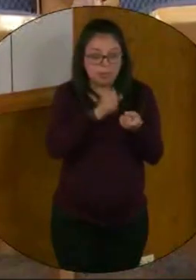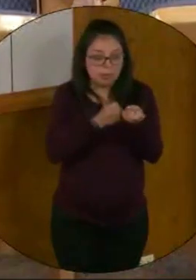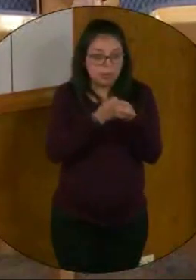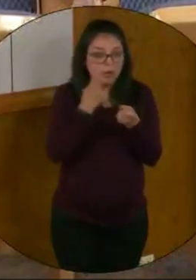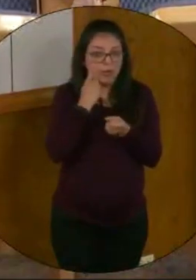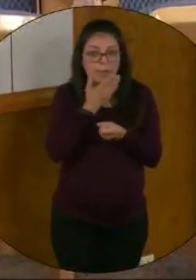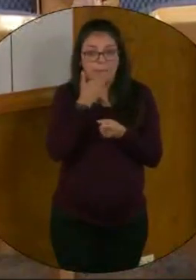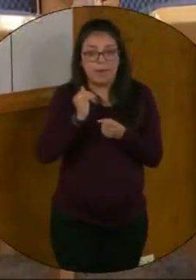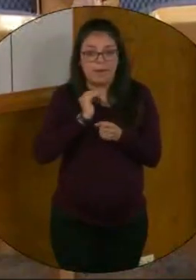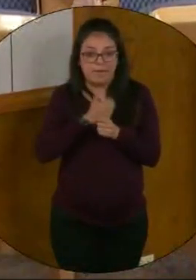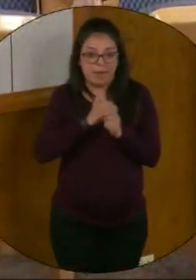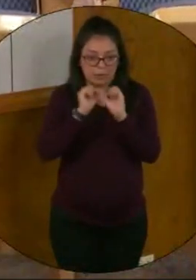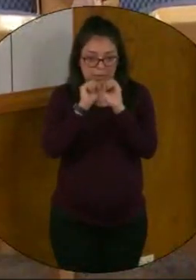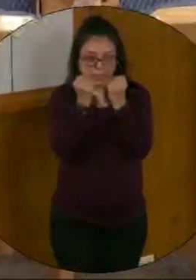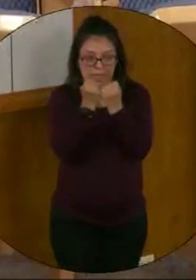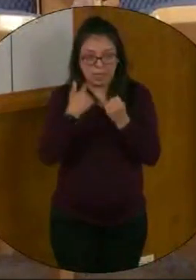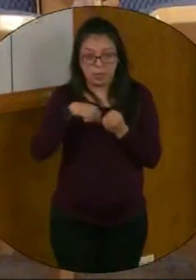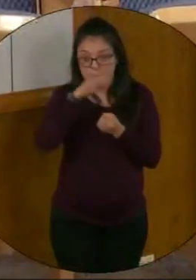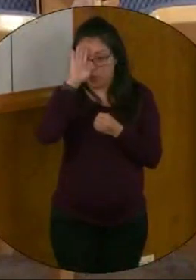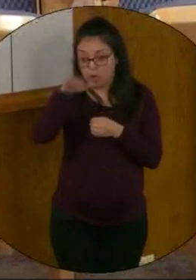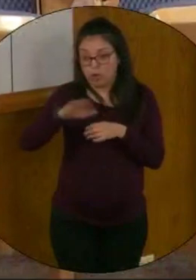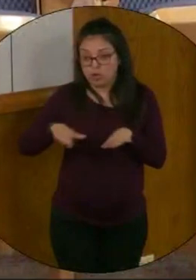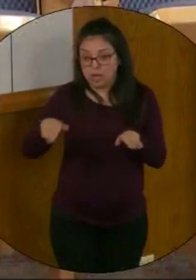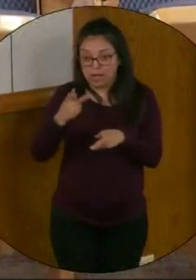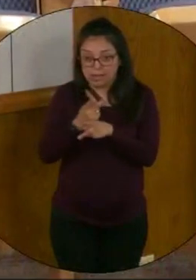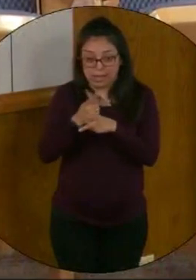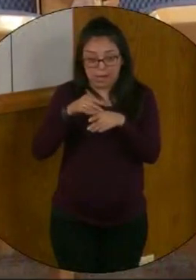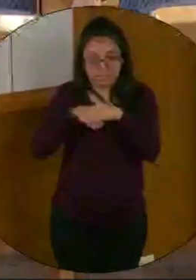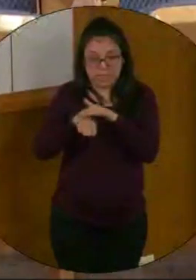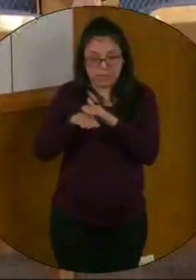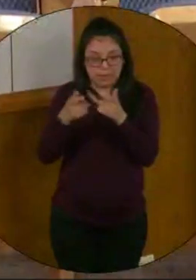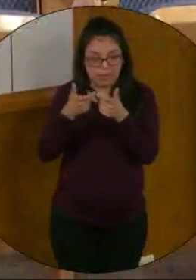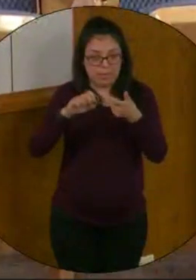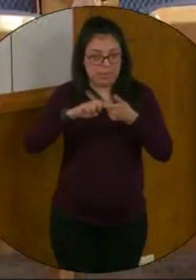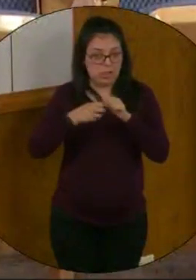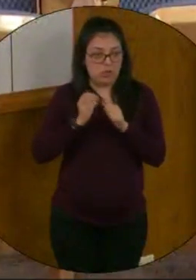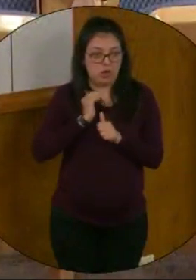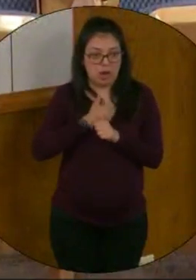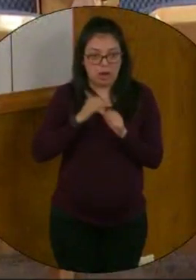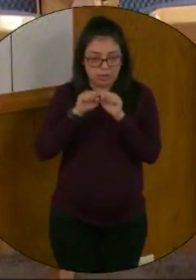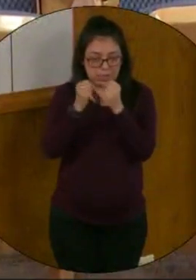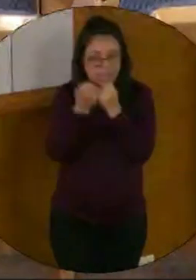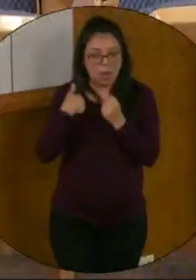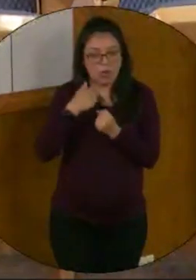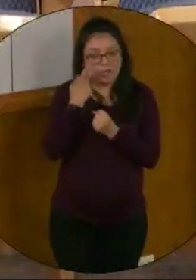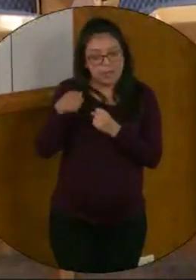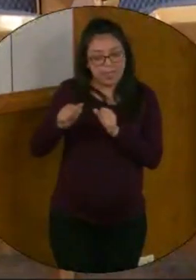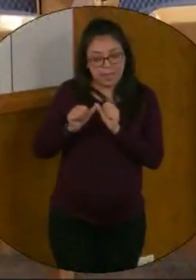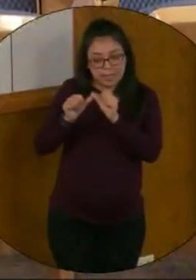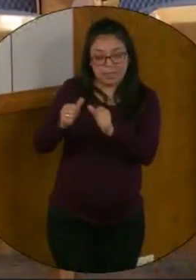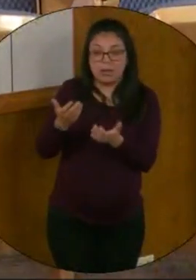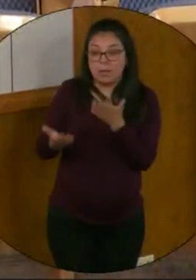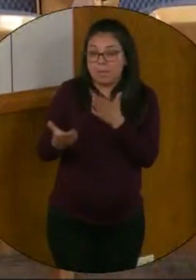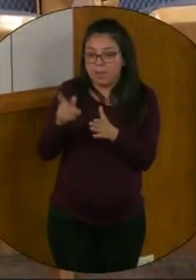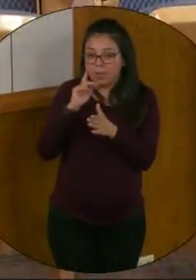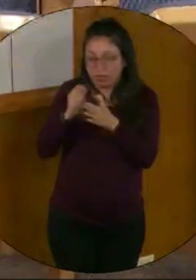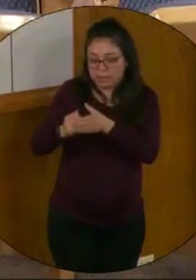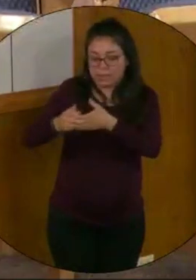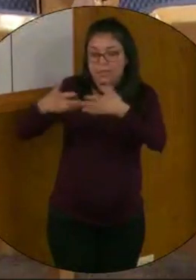our society. We know that childcare accessibility is a huge issue in our society, and I would like to see this continue and possibly even